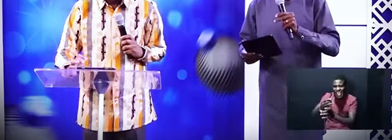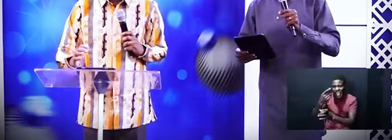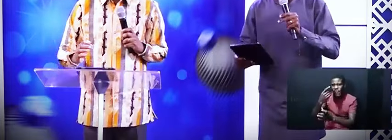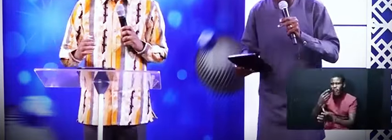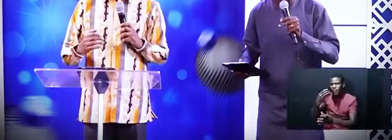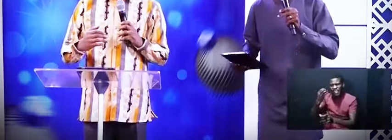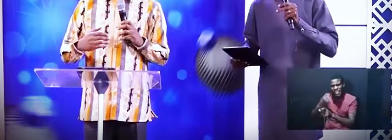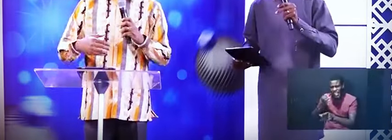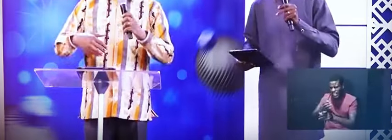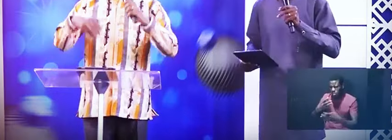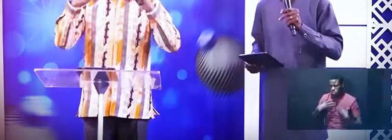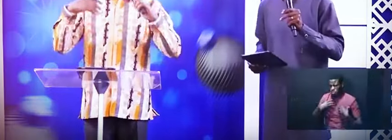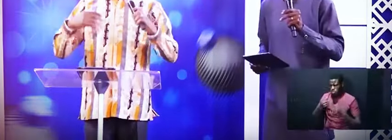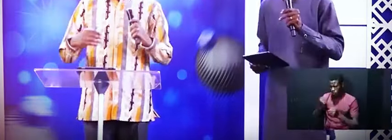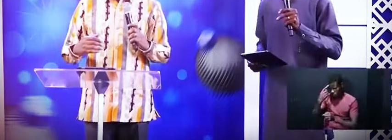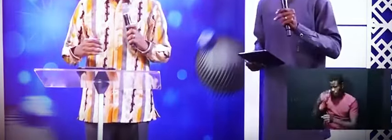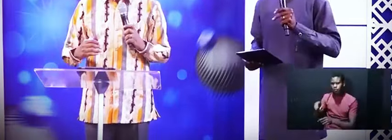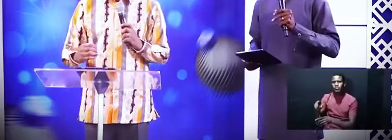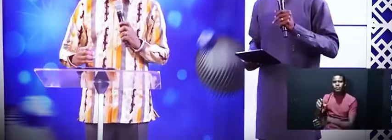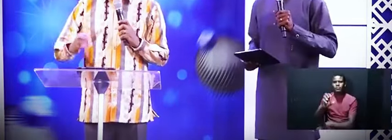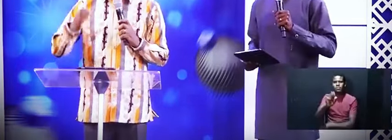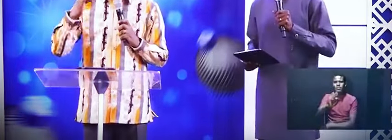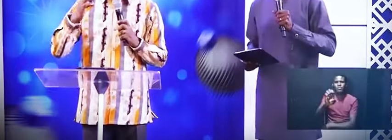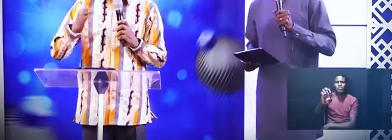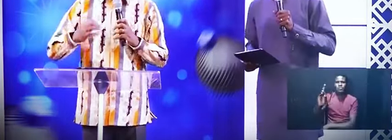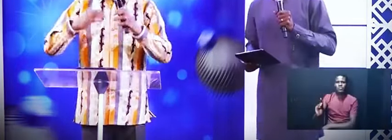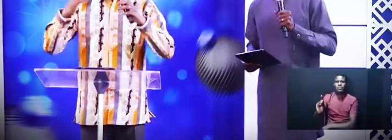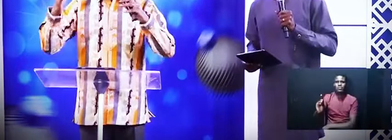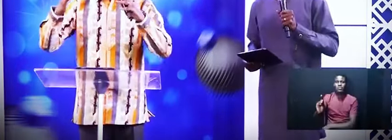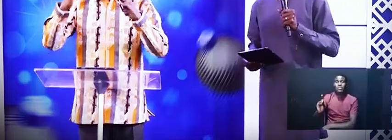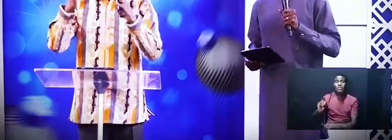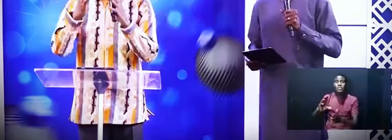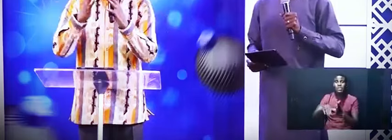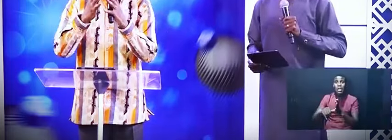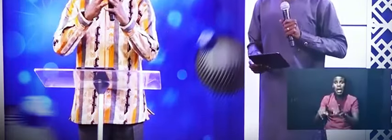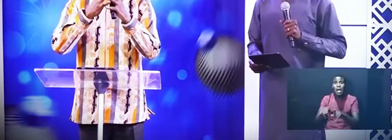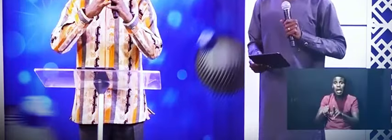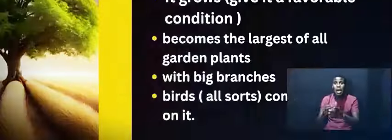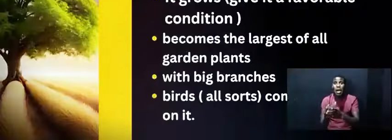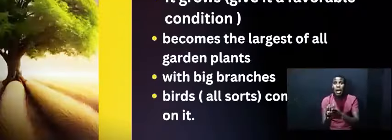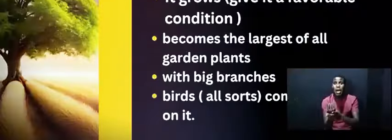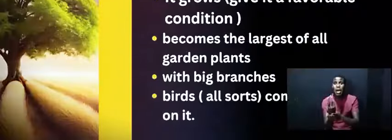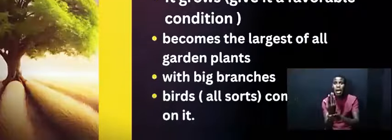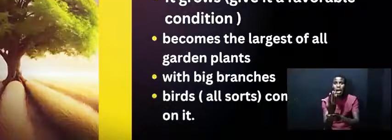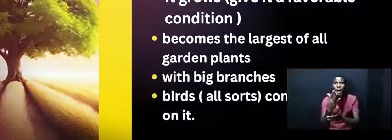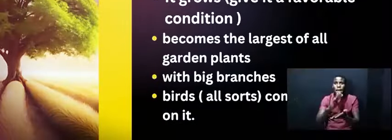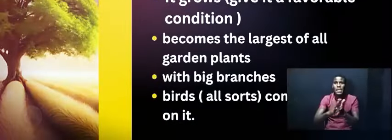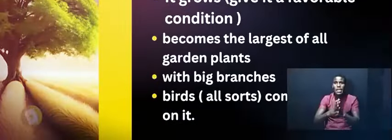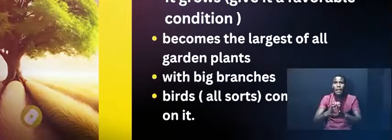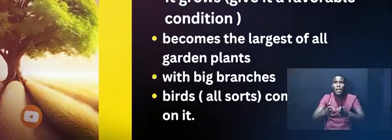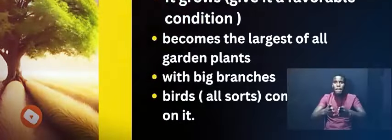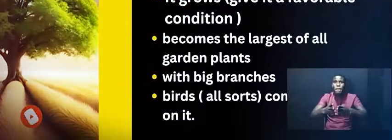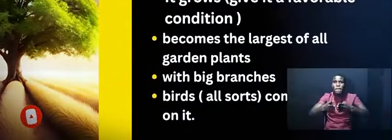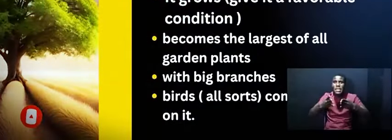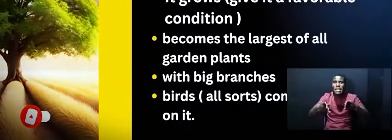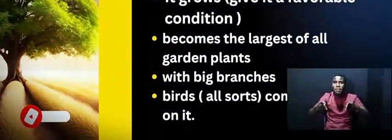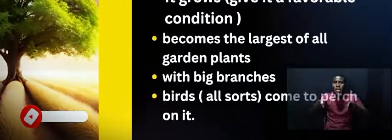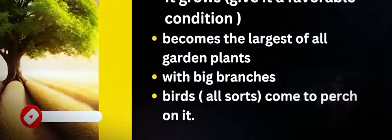conditions. Then it becomes the largest of garden plants.